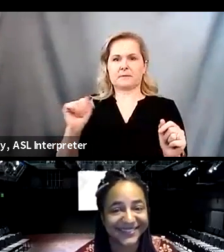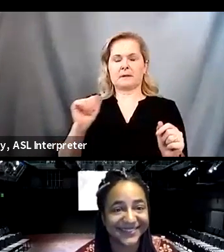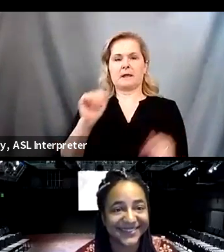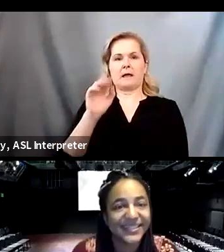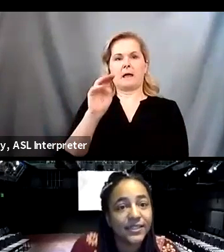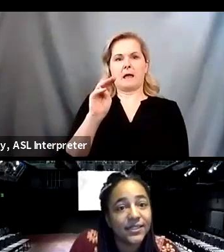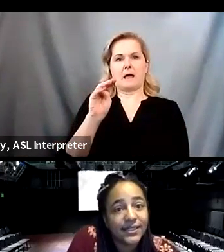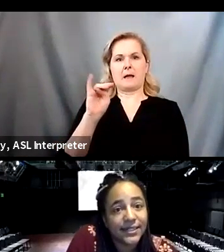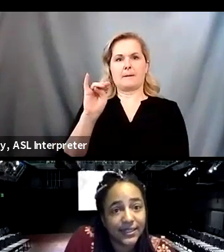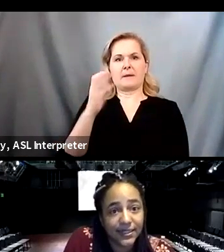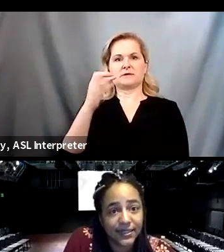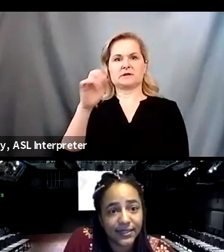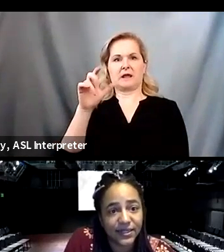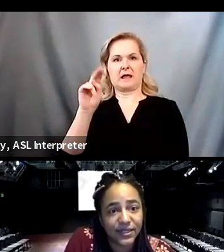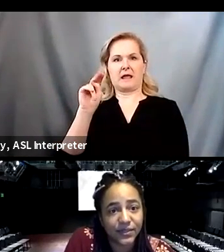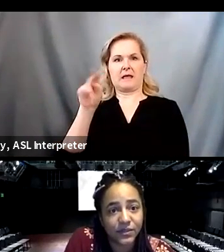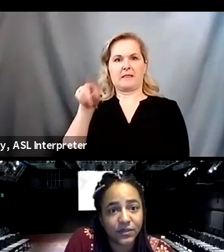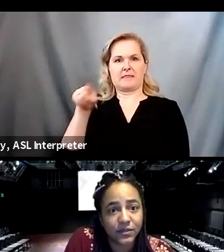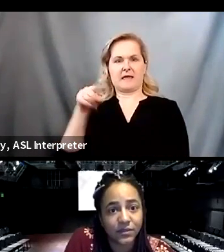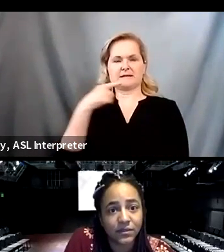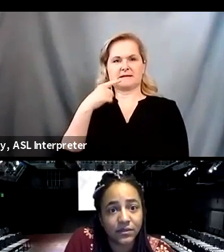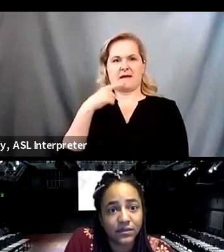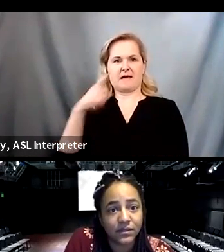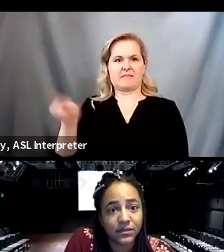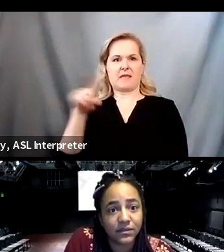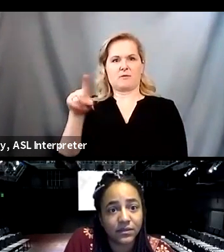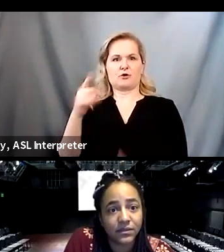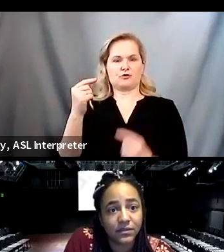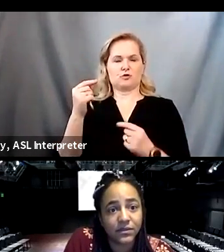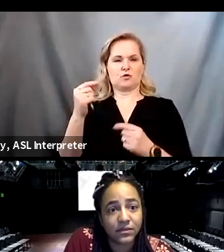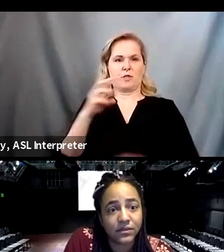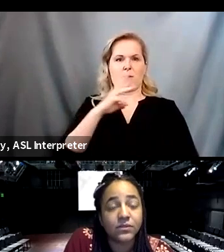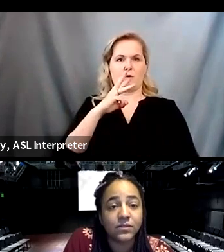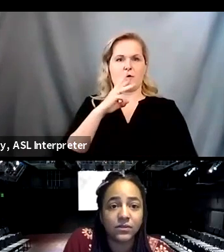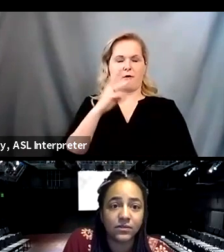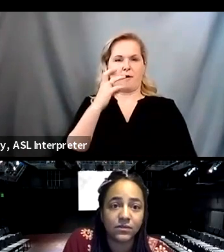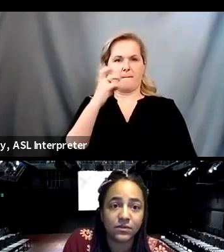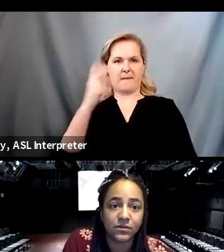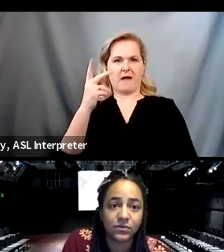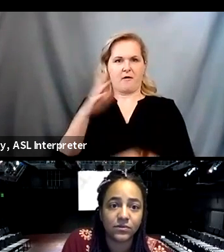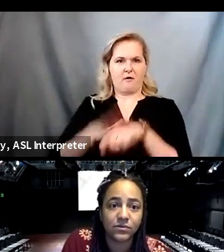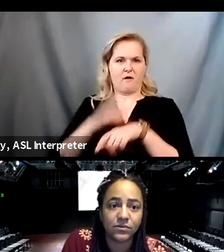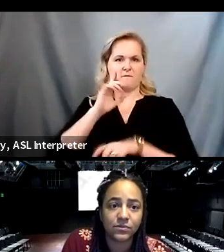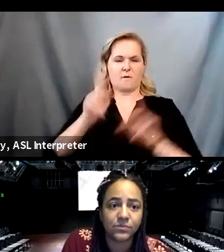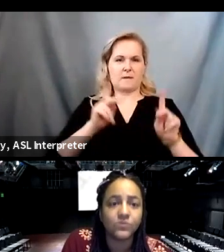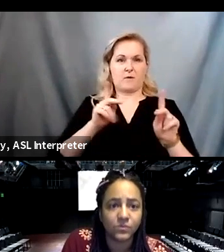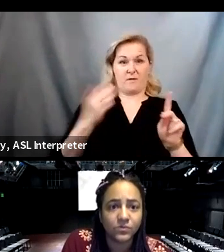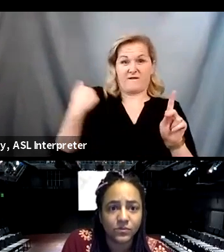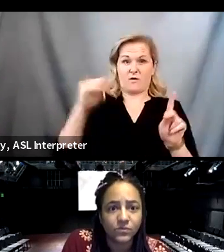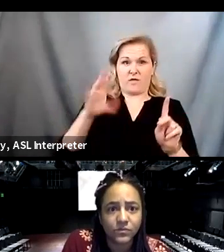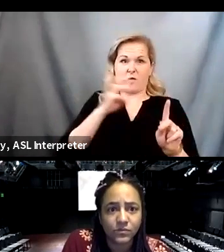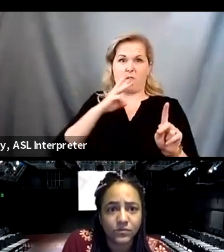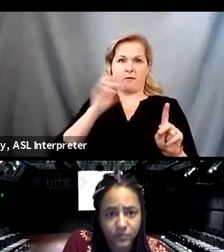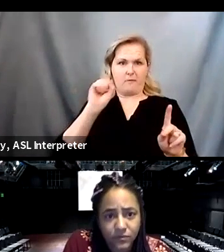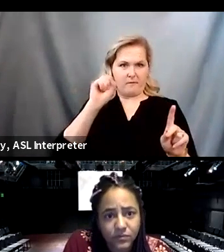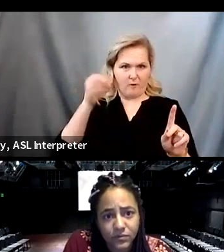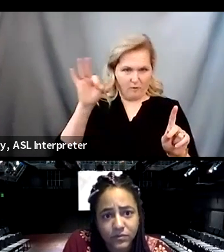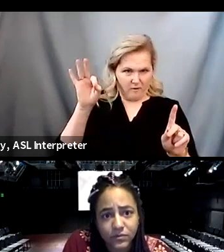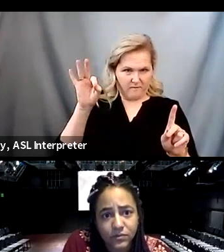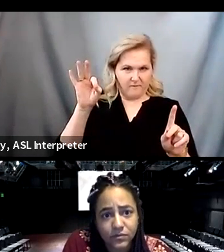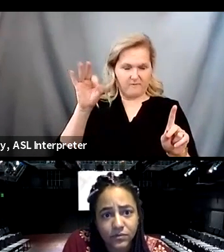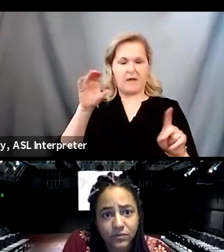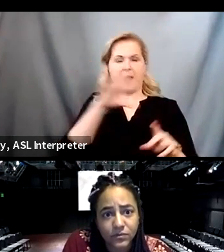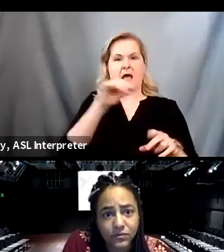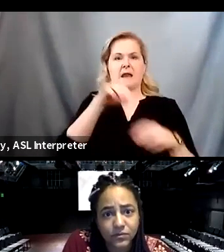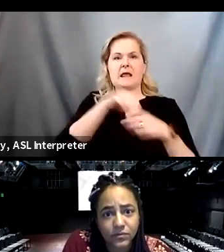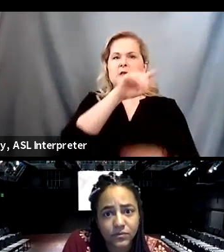Michigan announced that they would be turning back on water for folks whose water had been turned off in Detroit, I